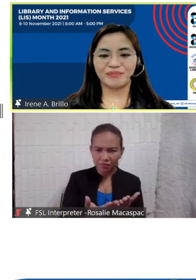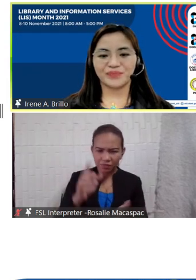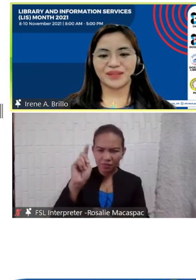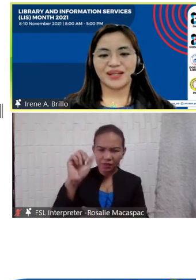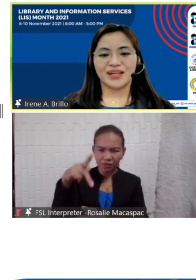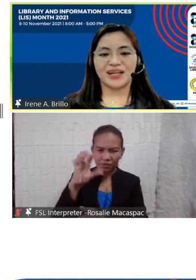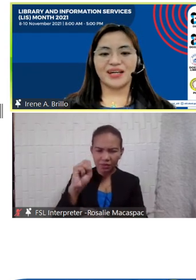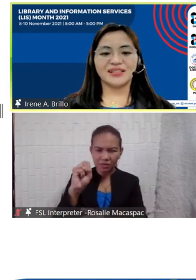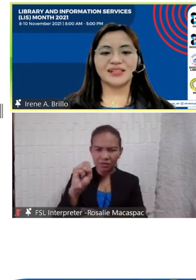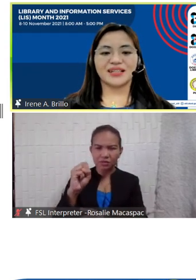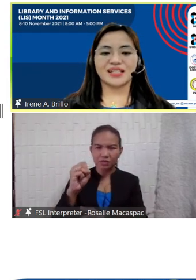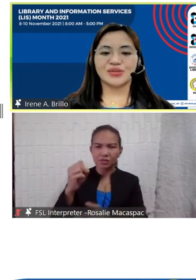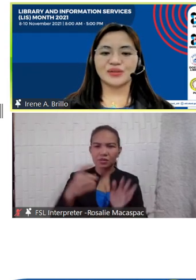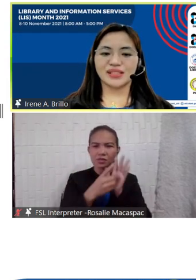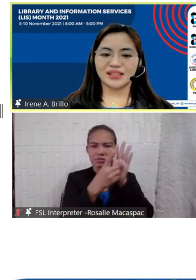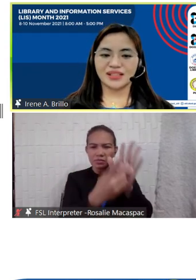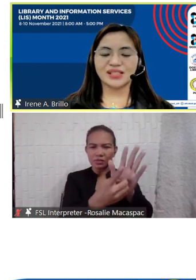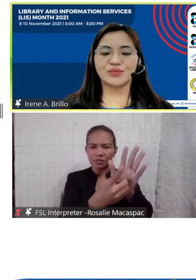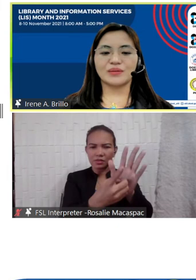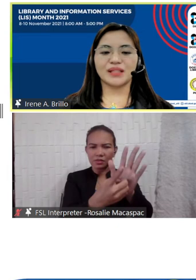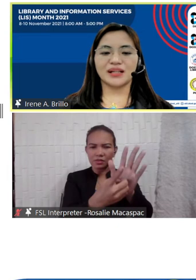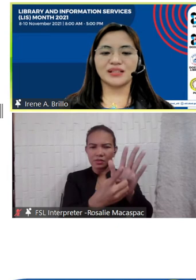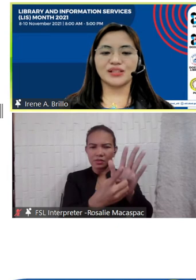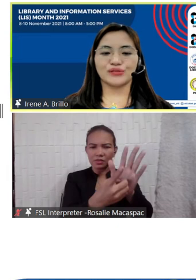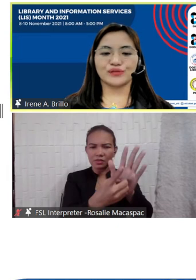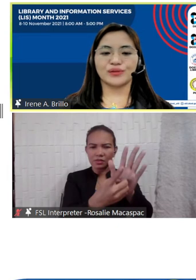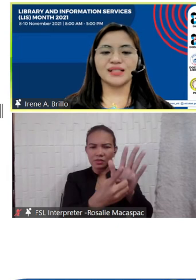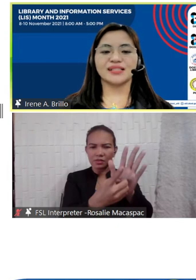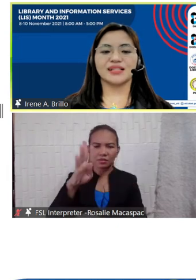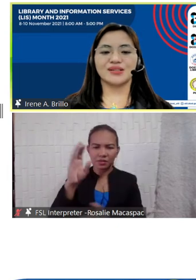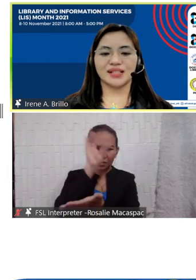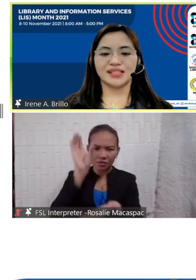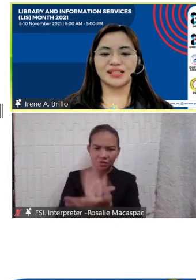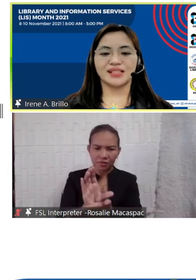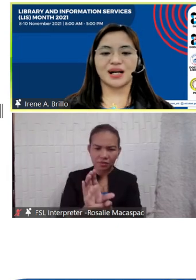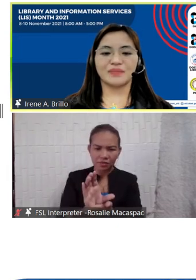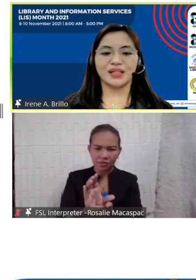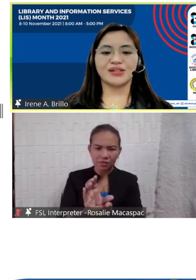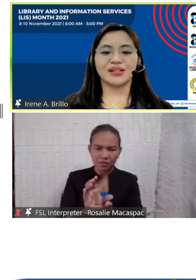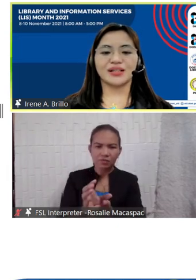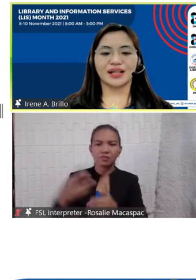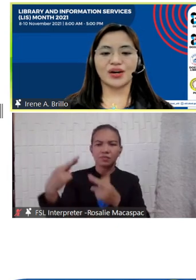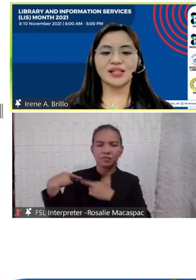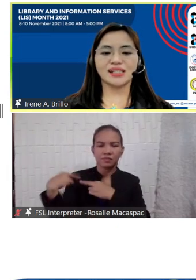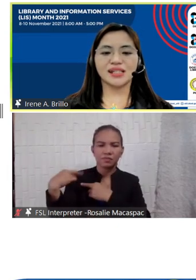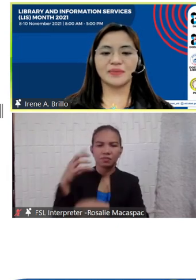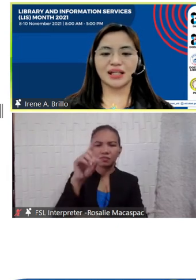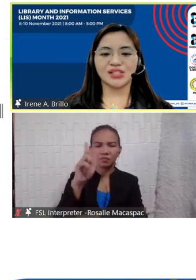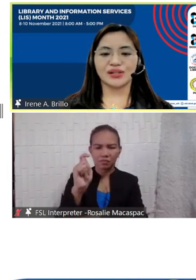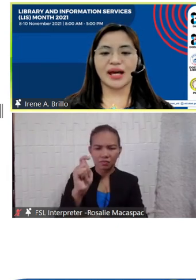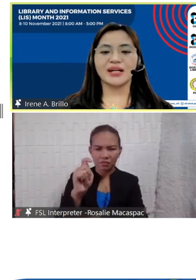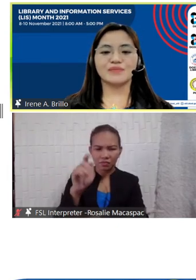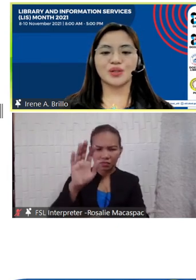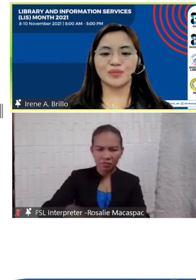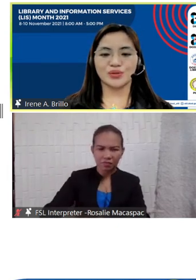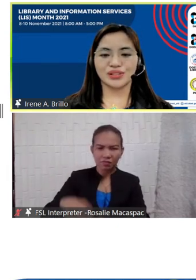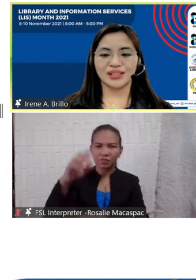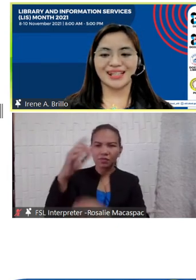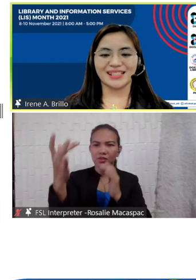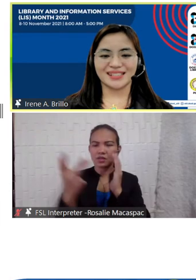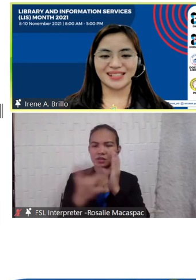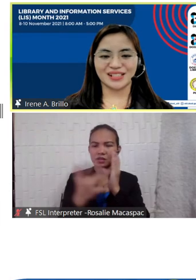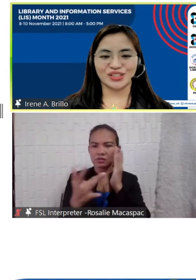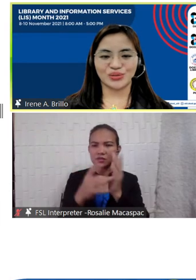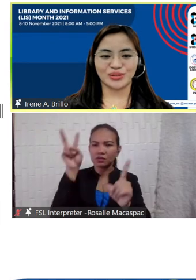Center. And this will be under, of course, the DOST TAPI or Technology Application and